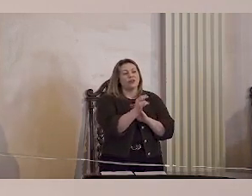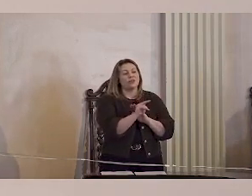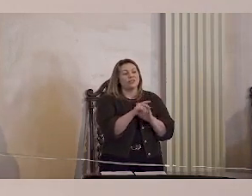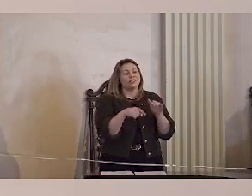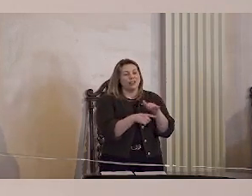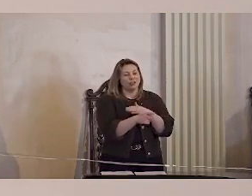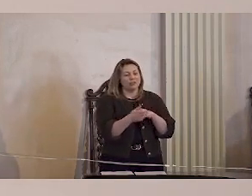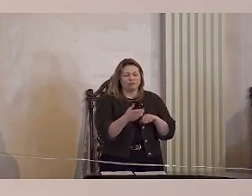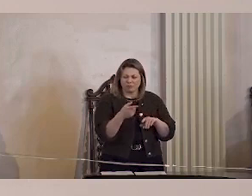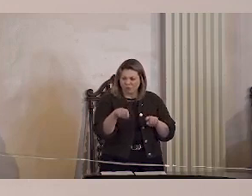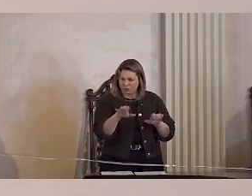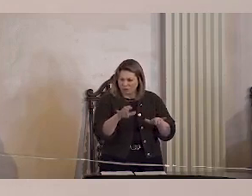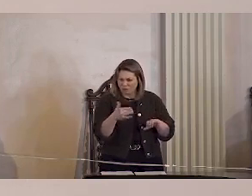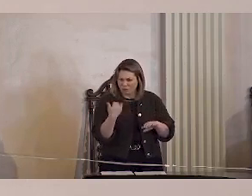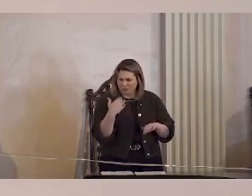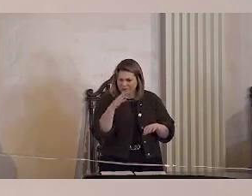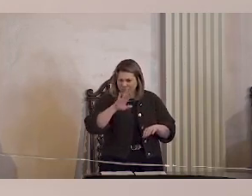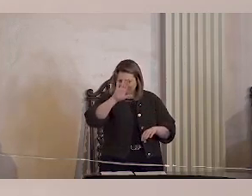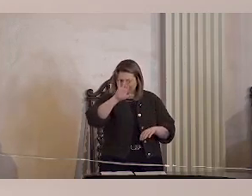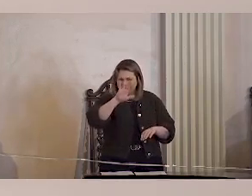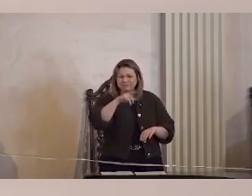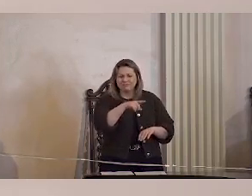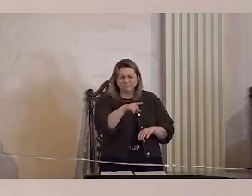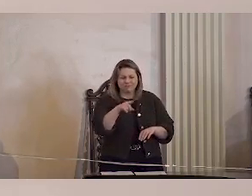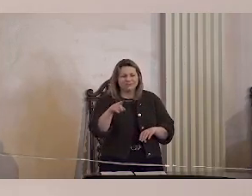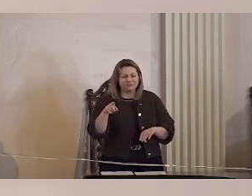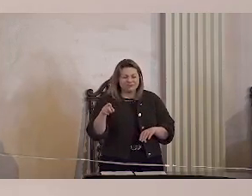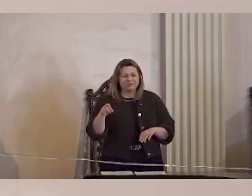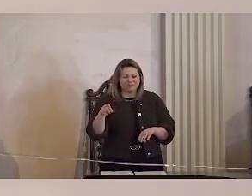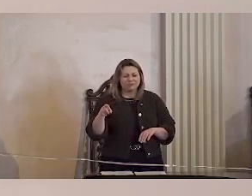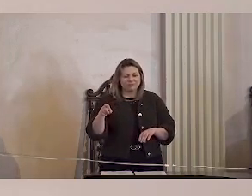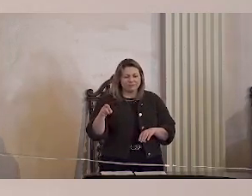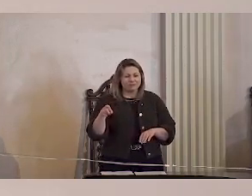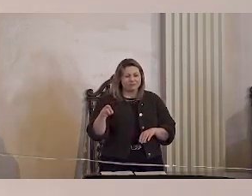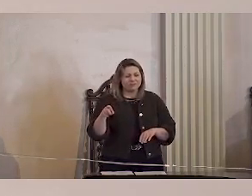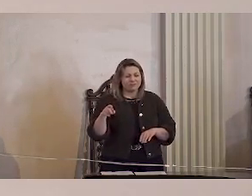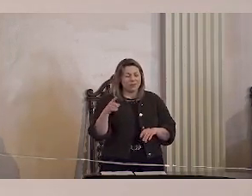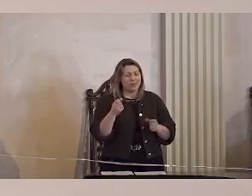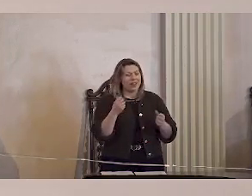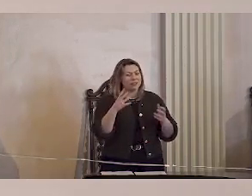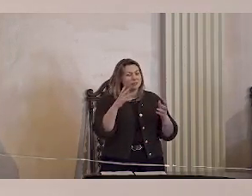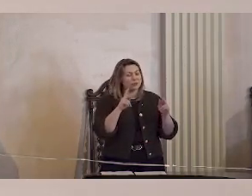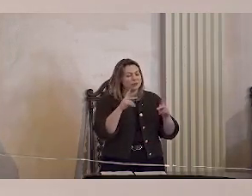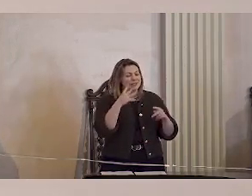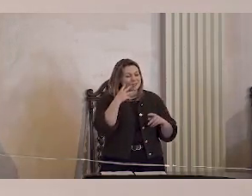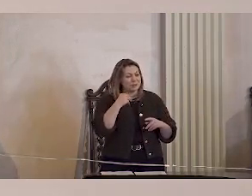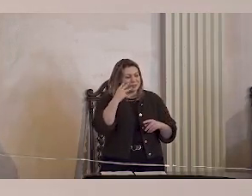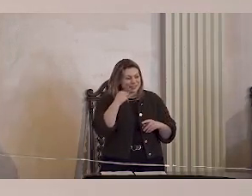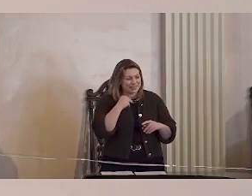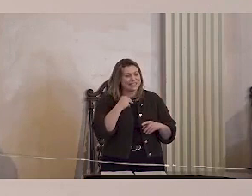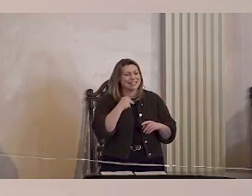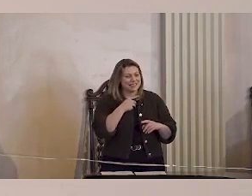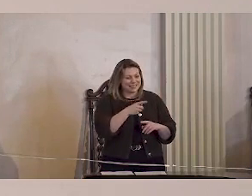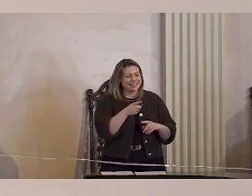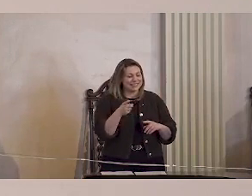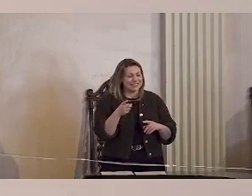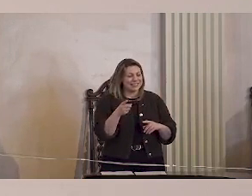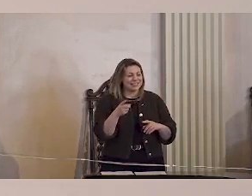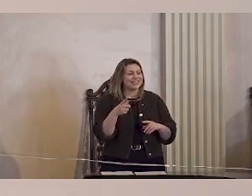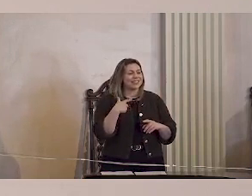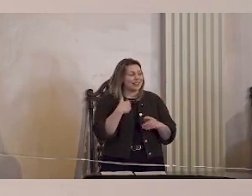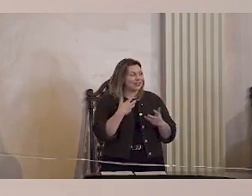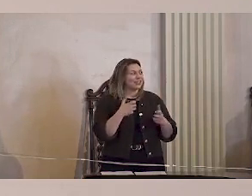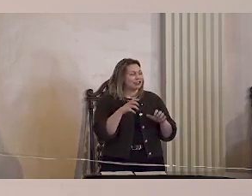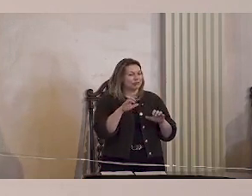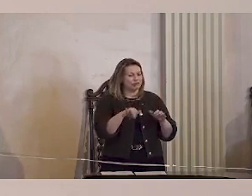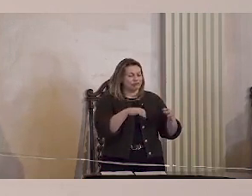before, can you raise your hand? So there's lots of experienced people here. And I wanted to tell you a little bit about it